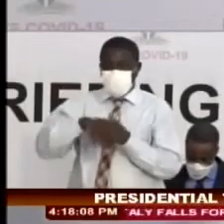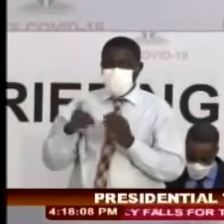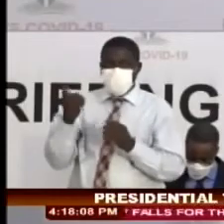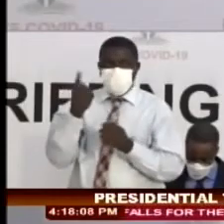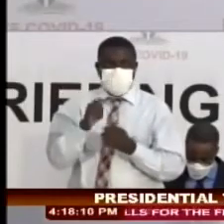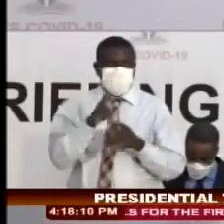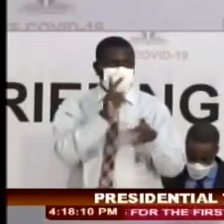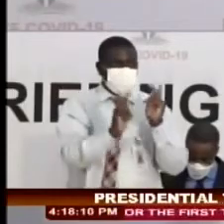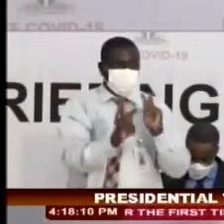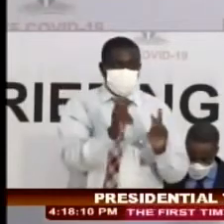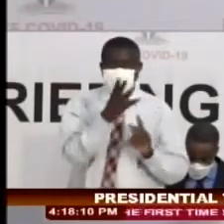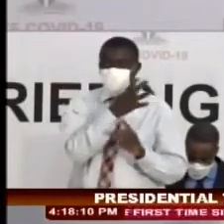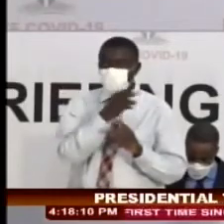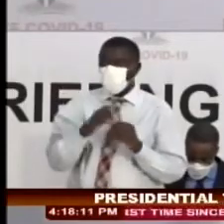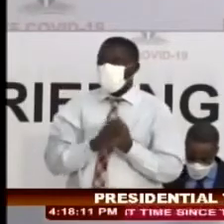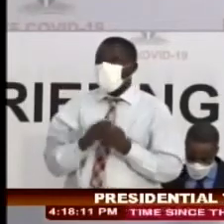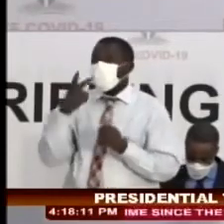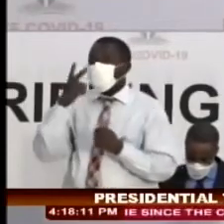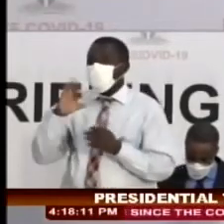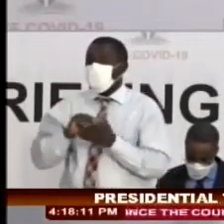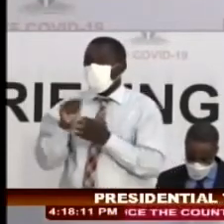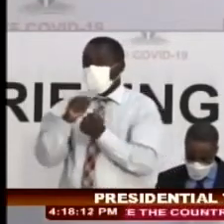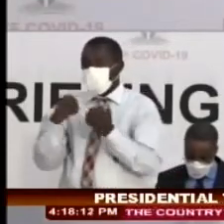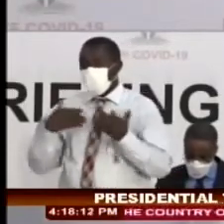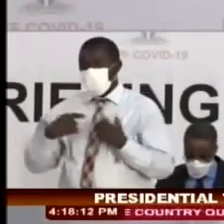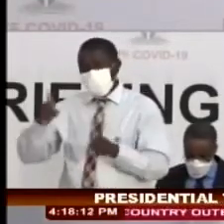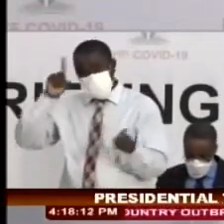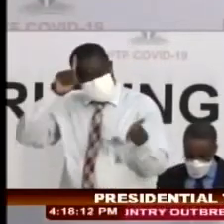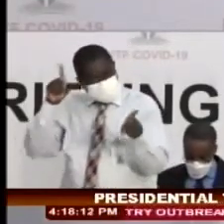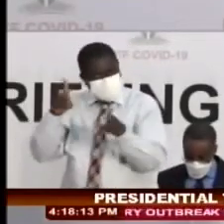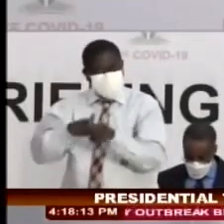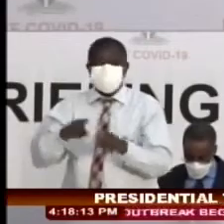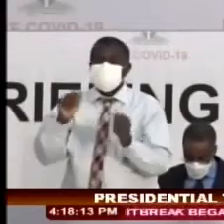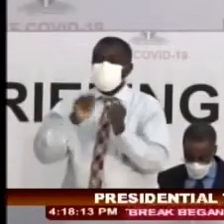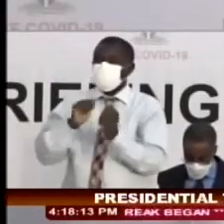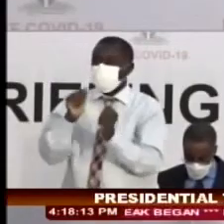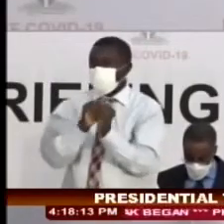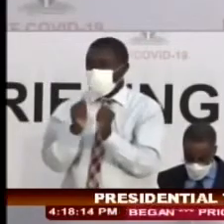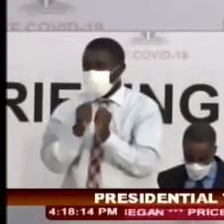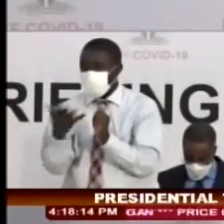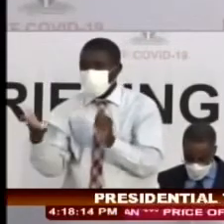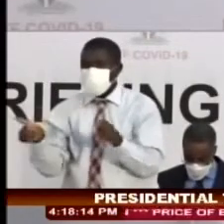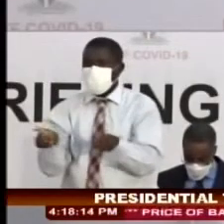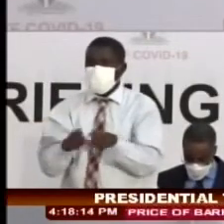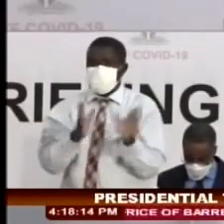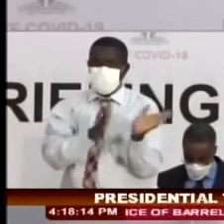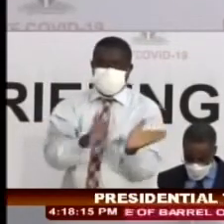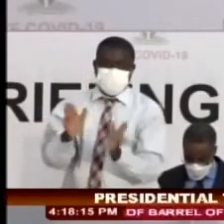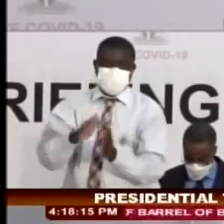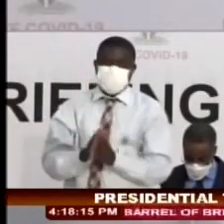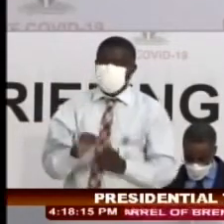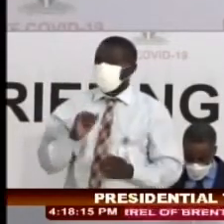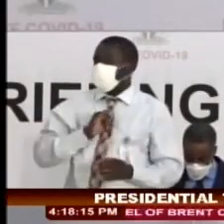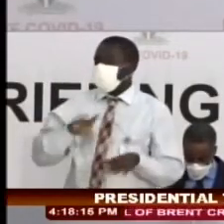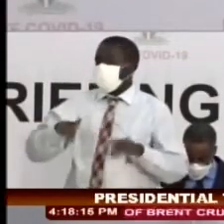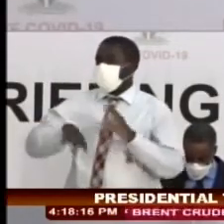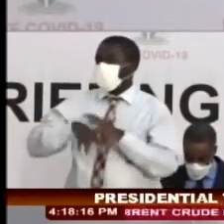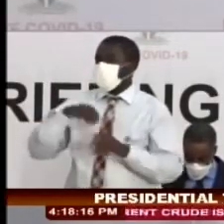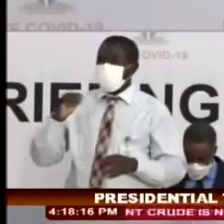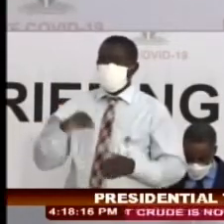a buy-in of all stakeholders. I find it necessary to remind us all that